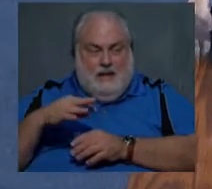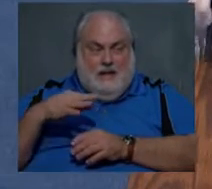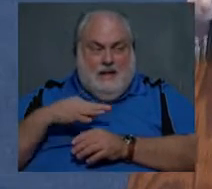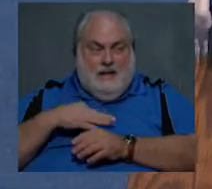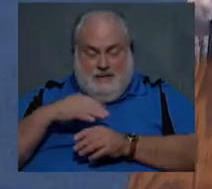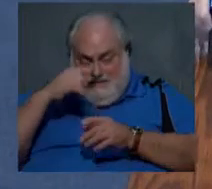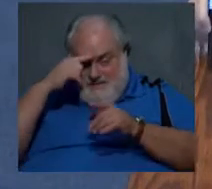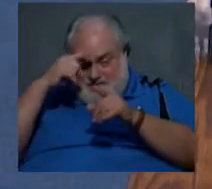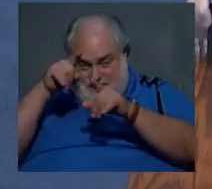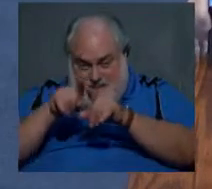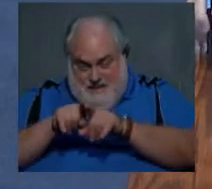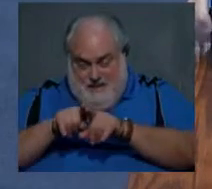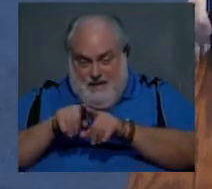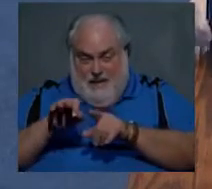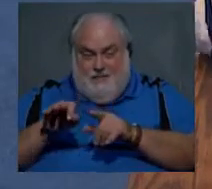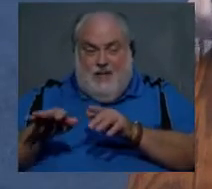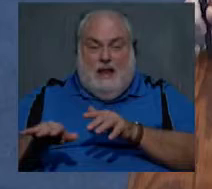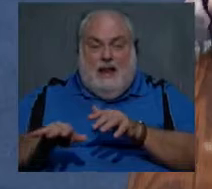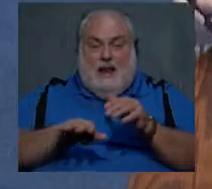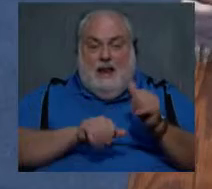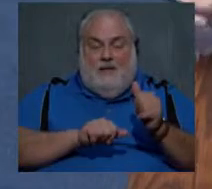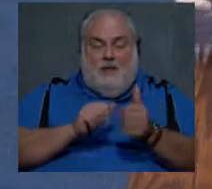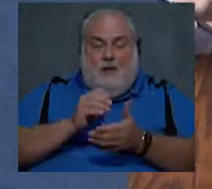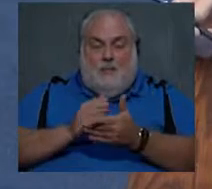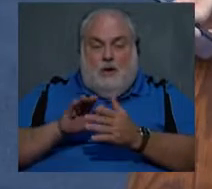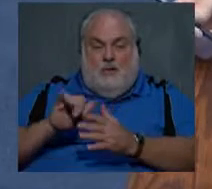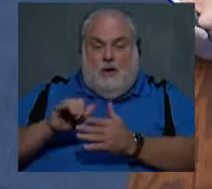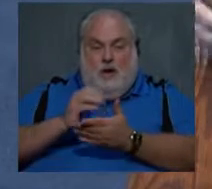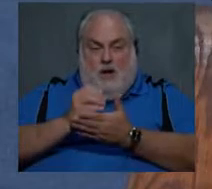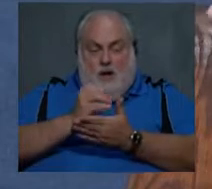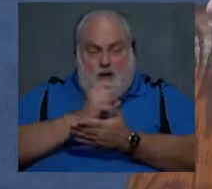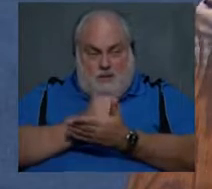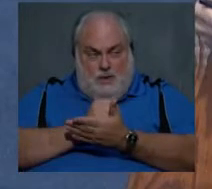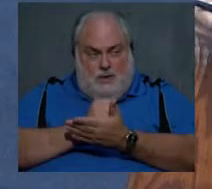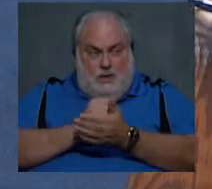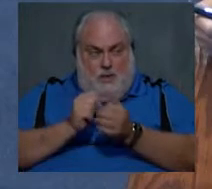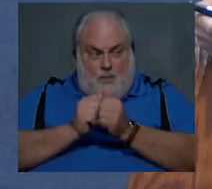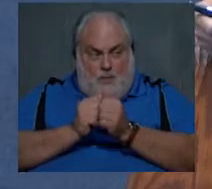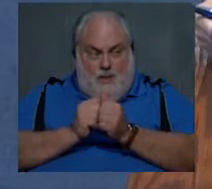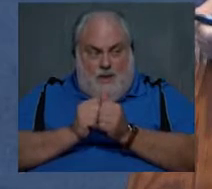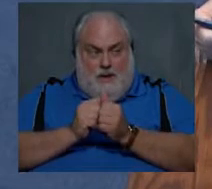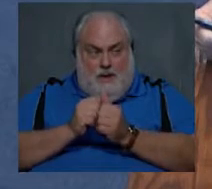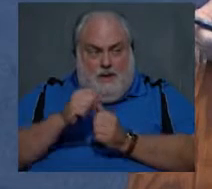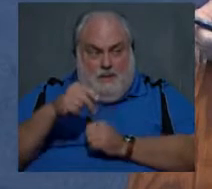consented to, if it vacated the property, part of their contract with this